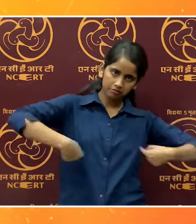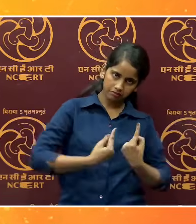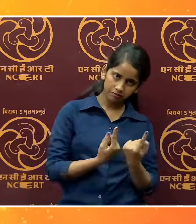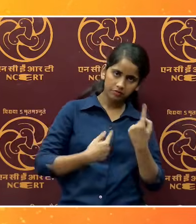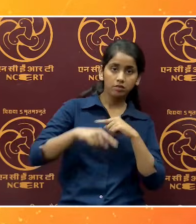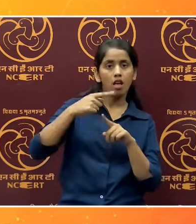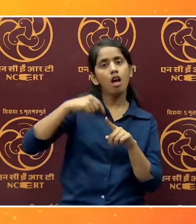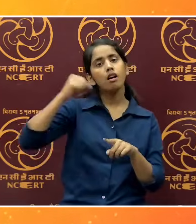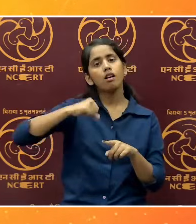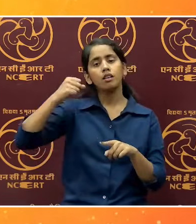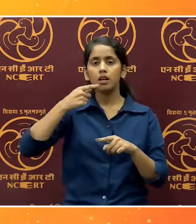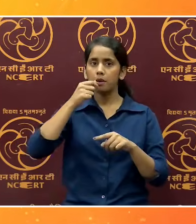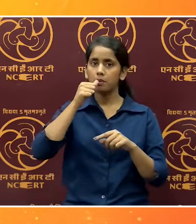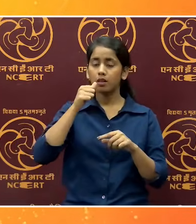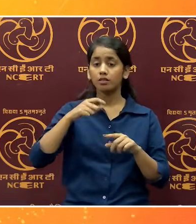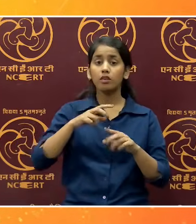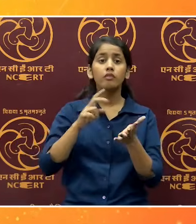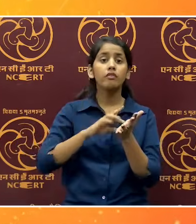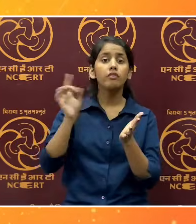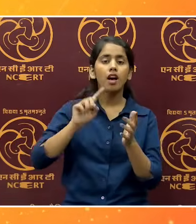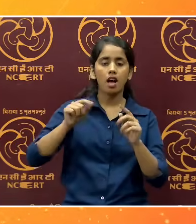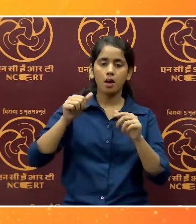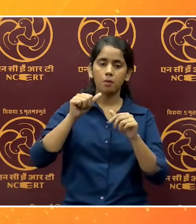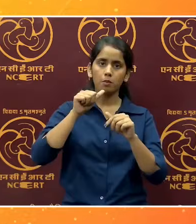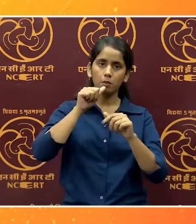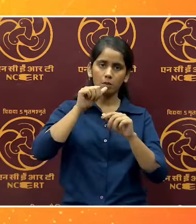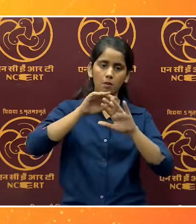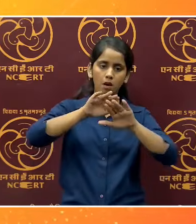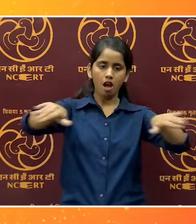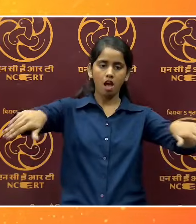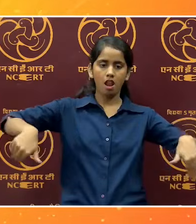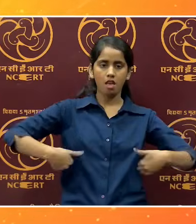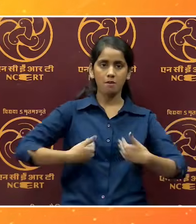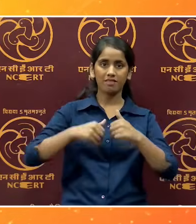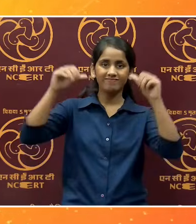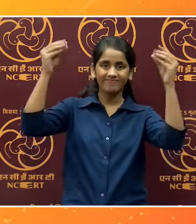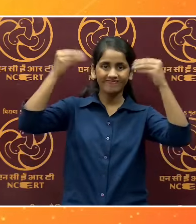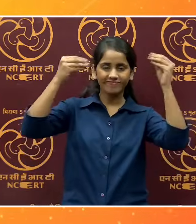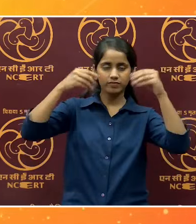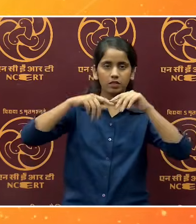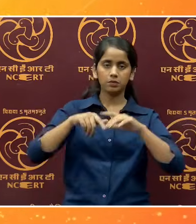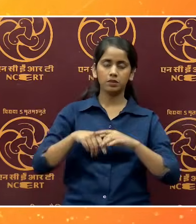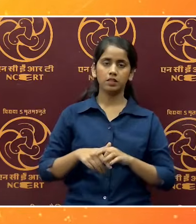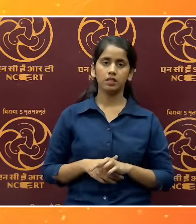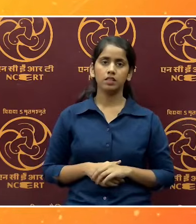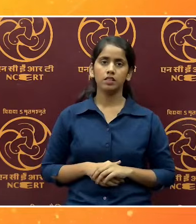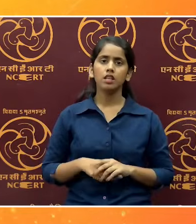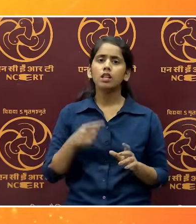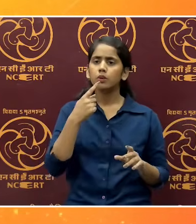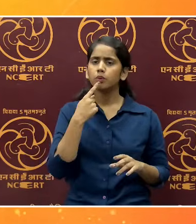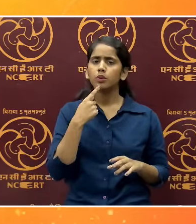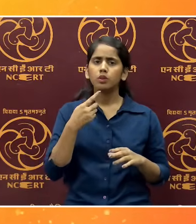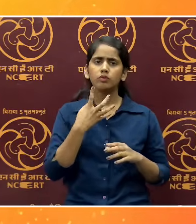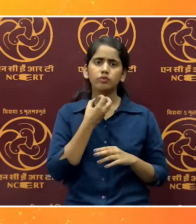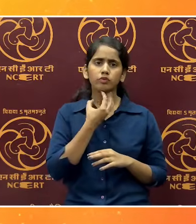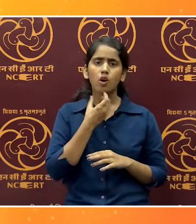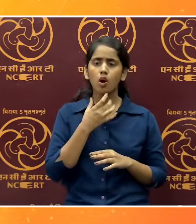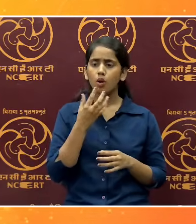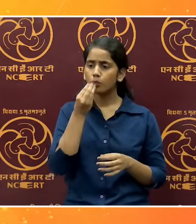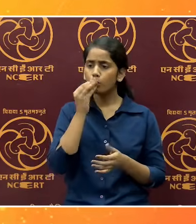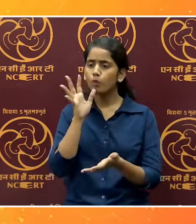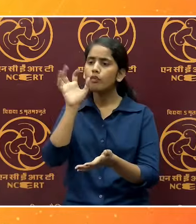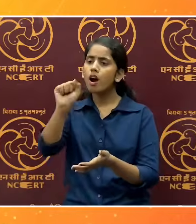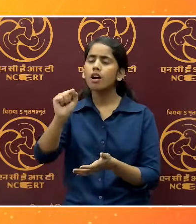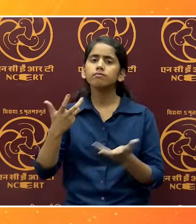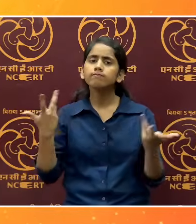Yes, the frog likes to sit in ponds and in the rain. How does the frog catch its food? It's also